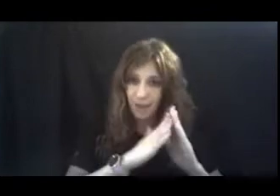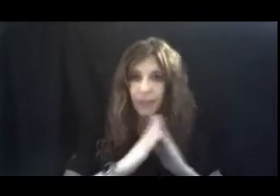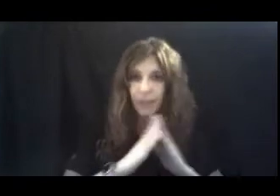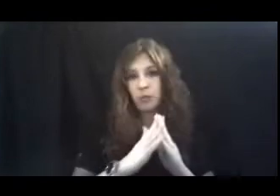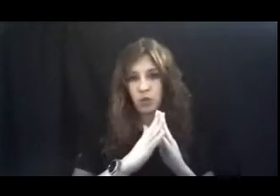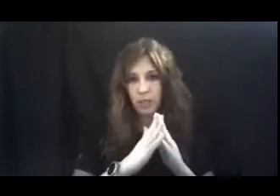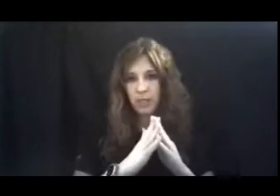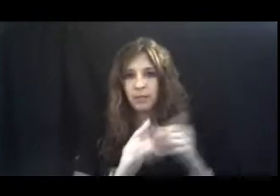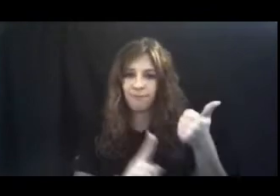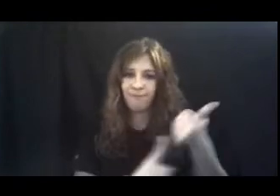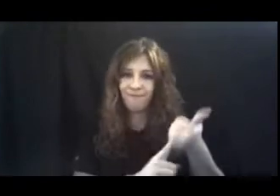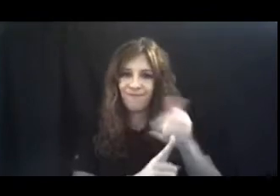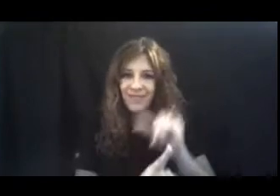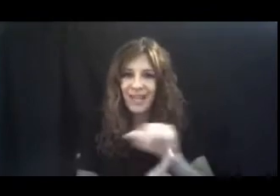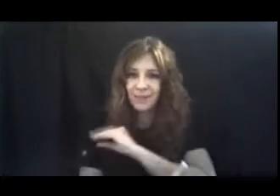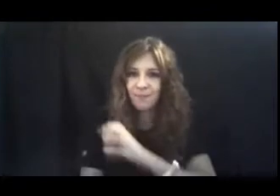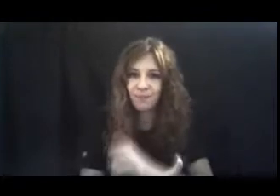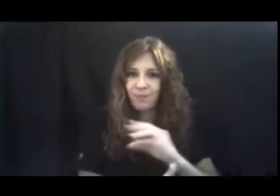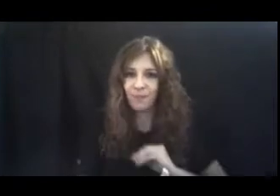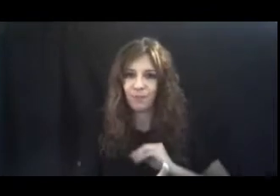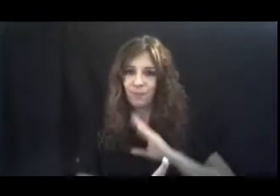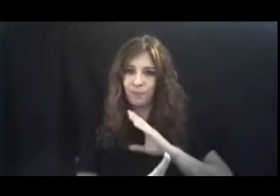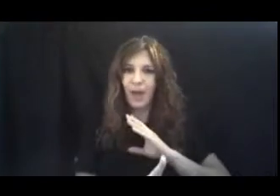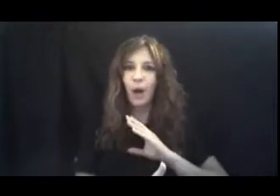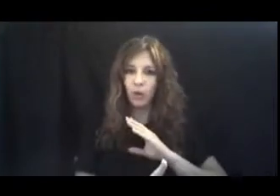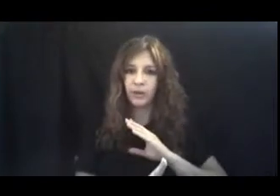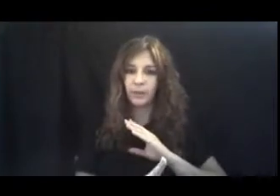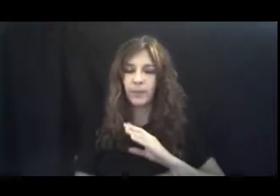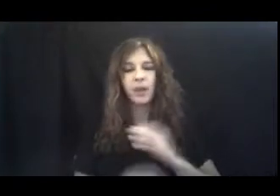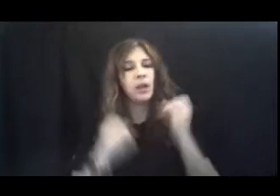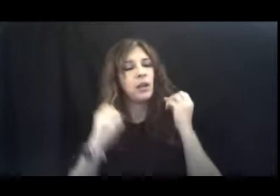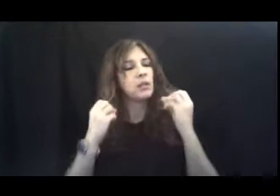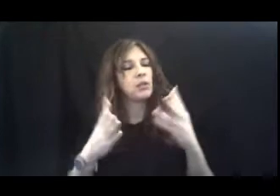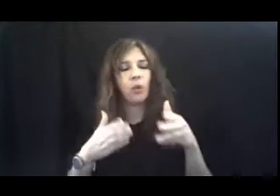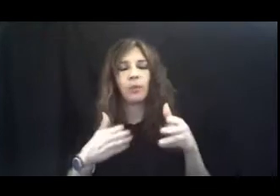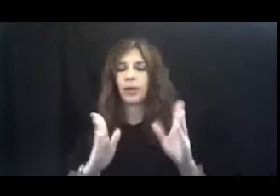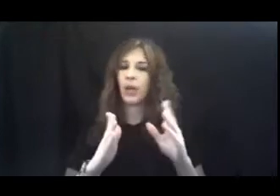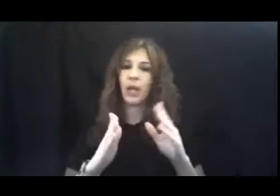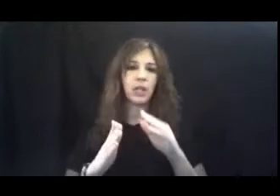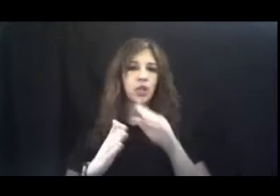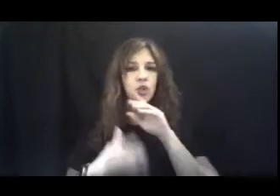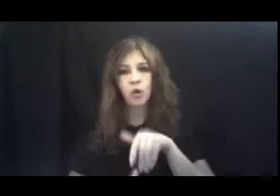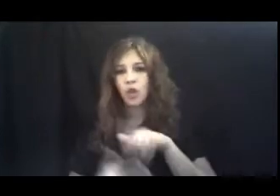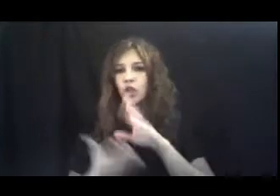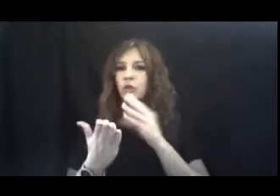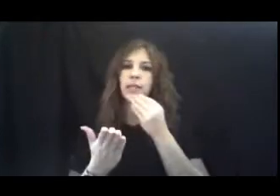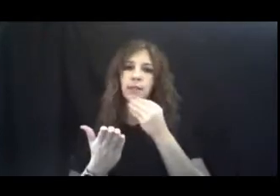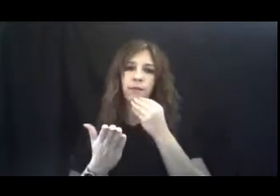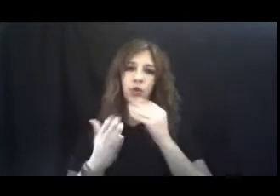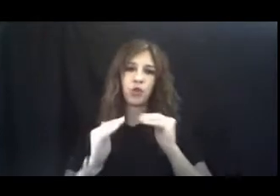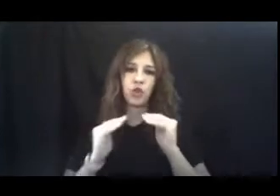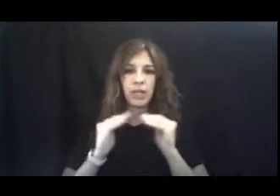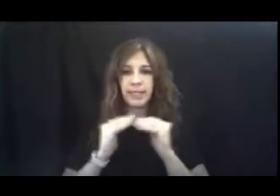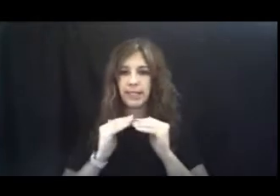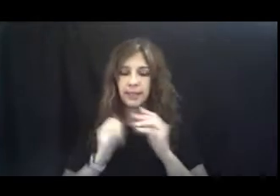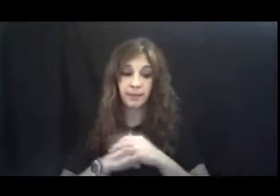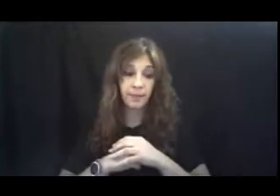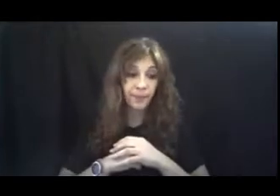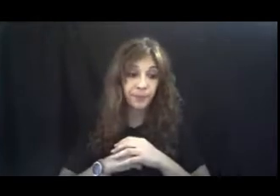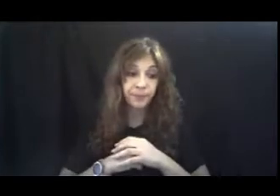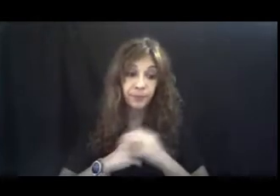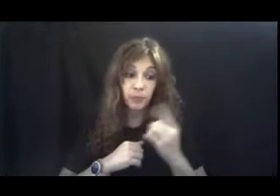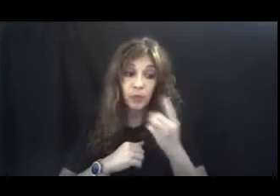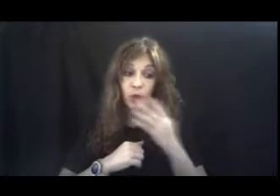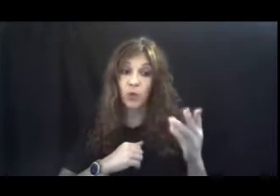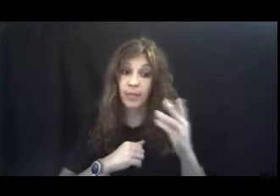But any way that there are so many different ways to address food justice and food sovereignty. One of the things about this building